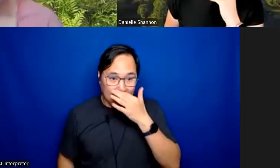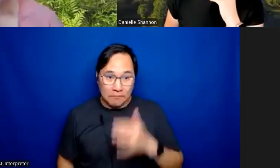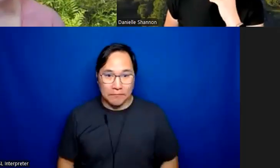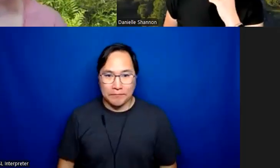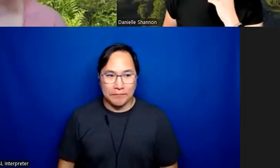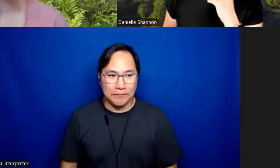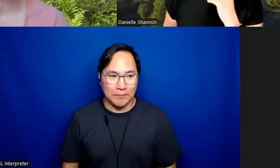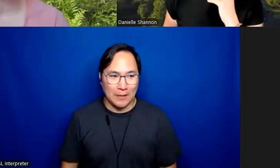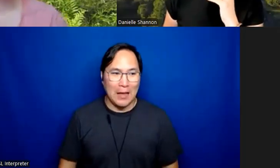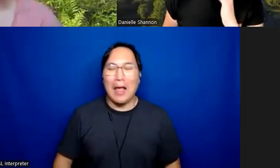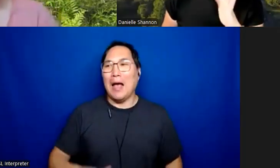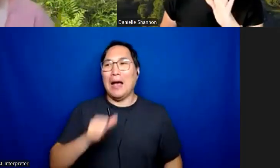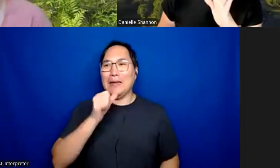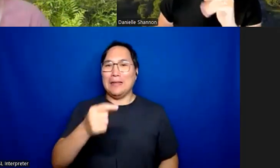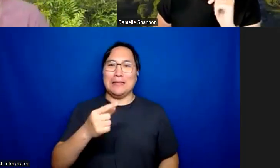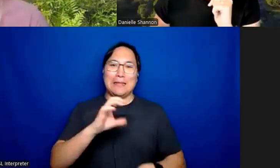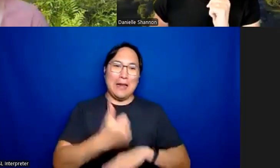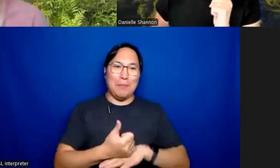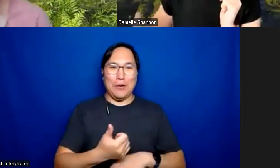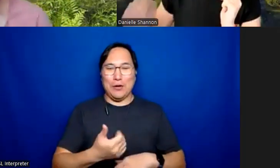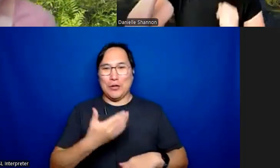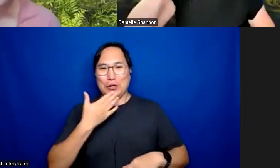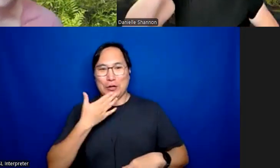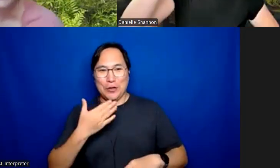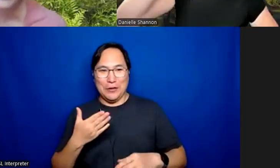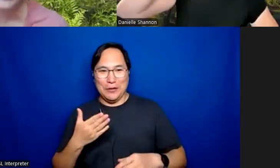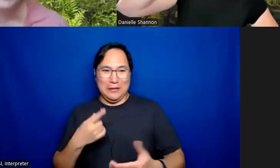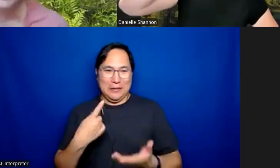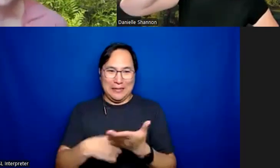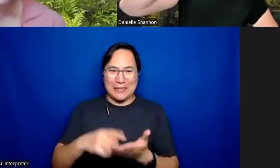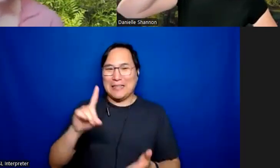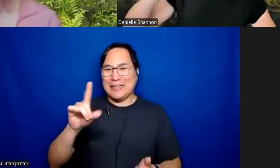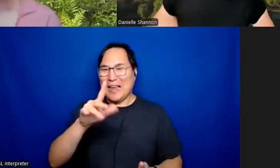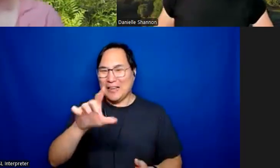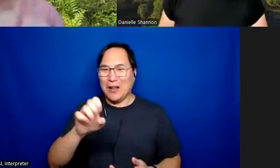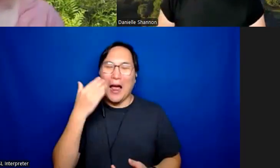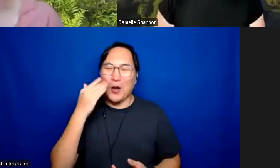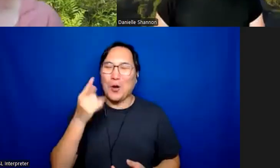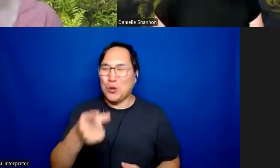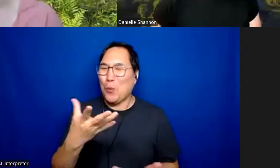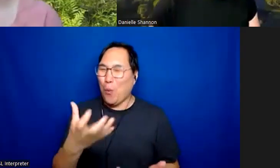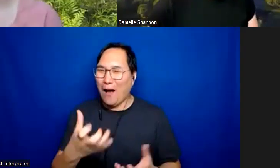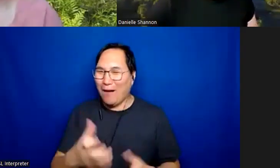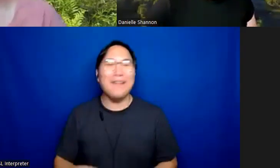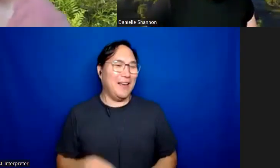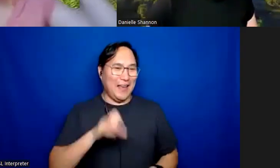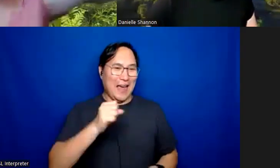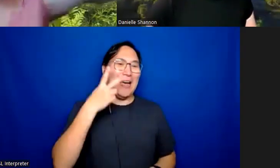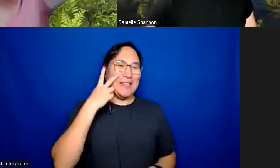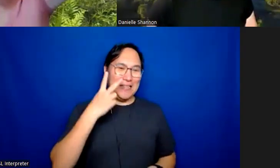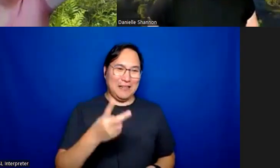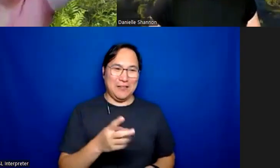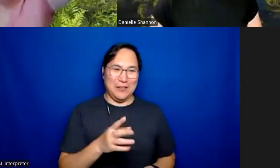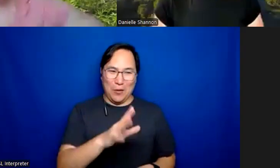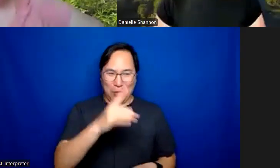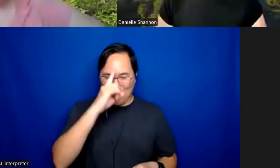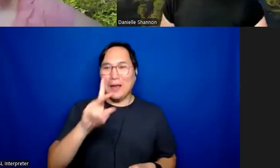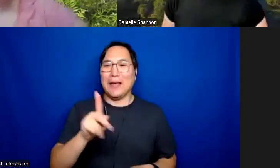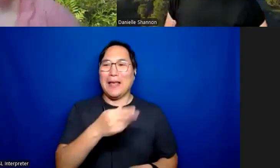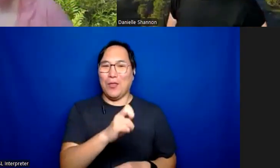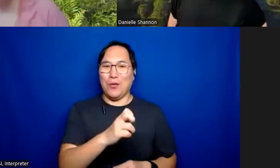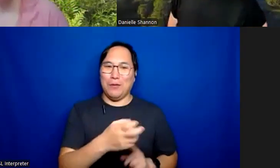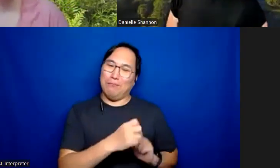I know I didn't really set it up. I'm sorry. No, Danielle. I knew Danielle would want to. I can sort of see where you're going, and Kathryn wrote me in by